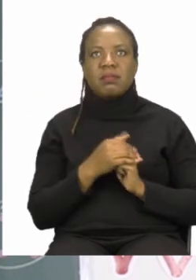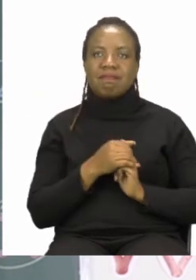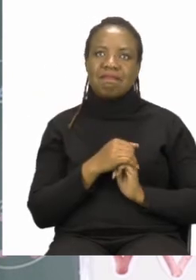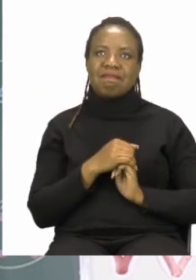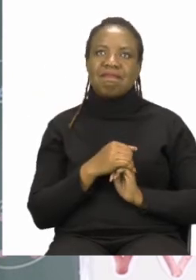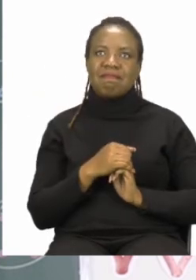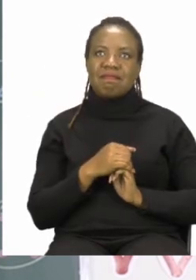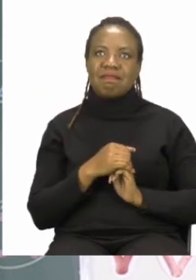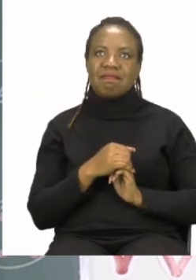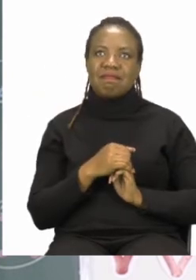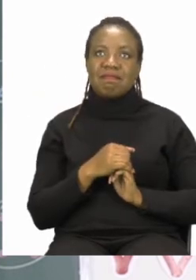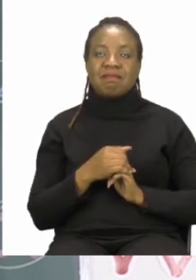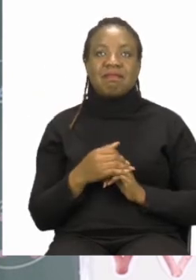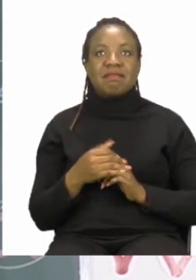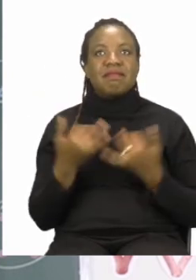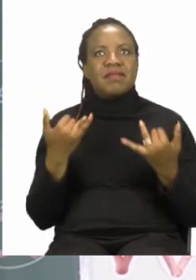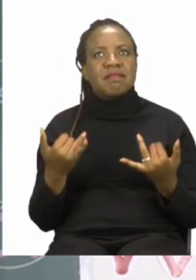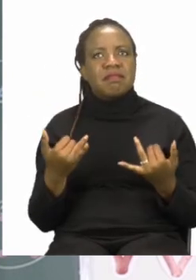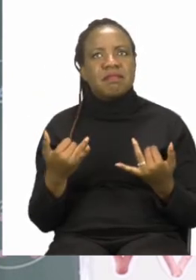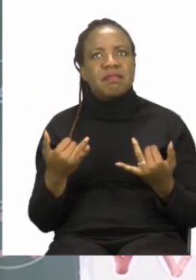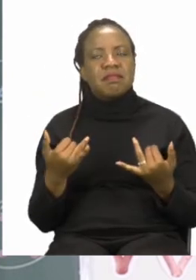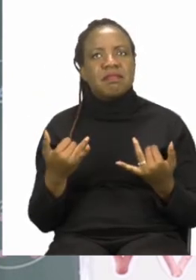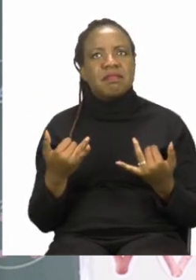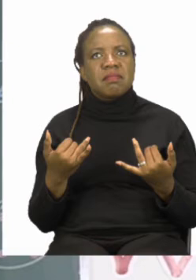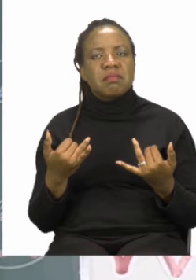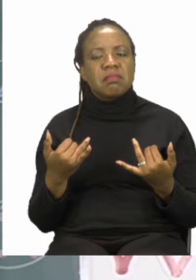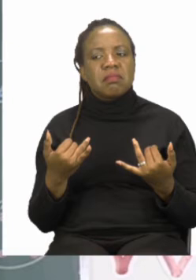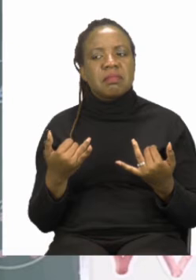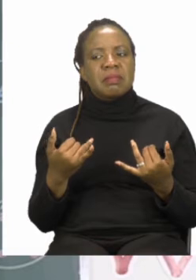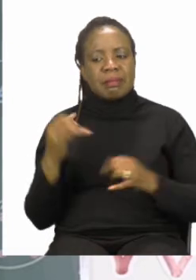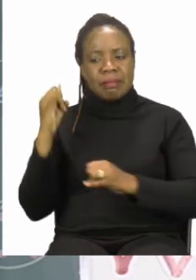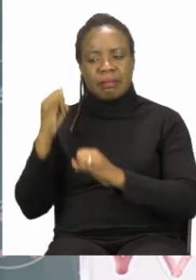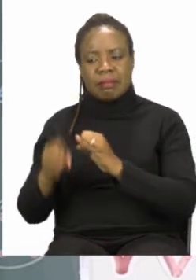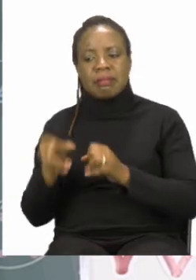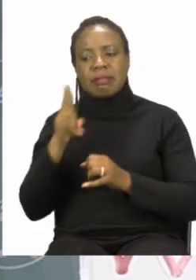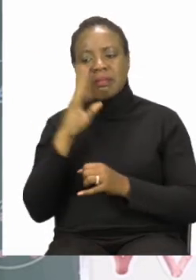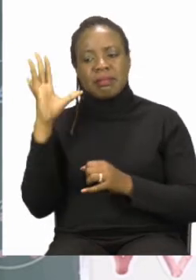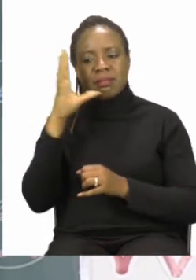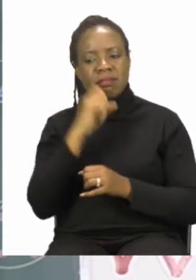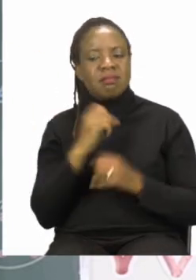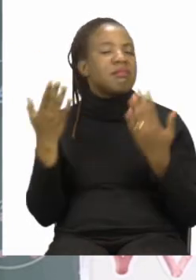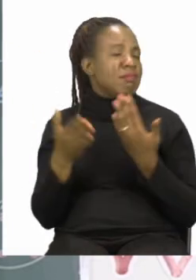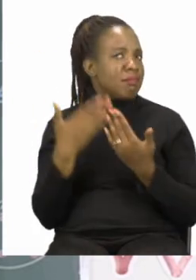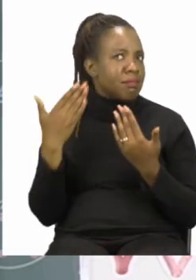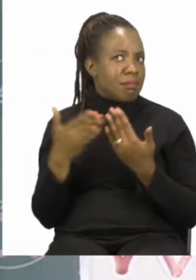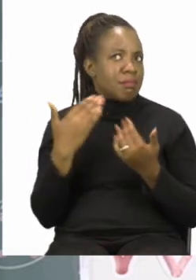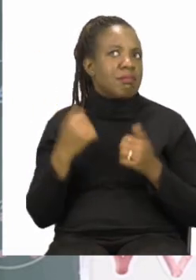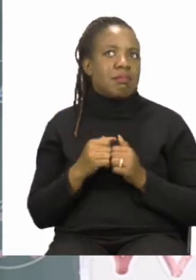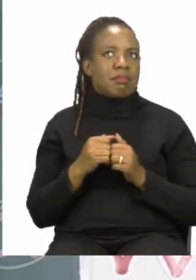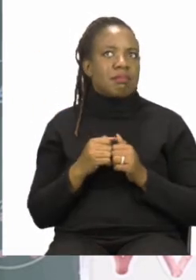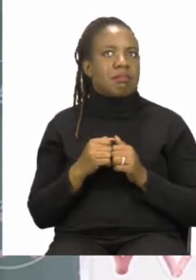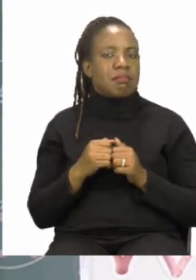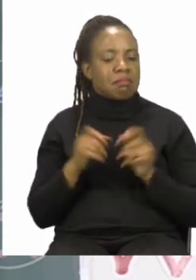25. Now, what if it is the actual answer that's missing? It's simple. We still do the